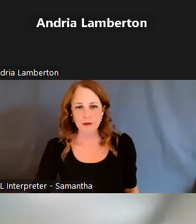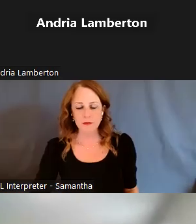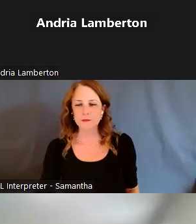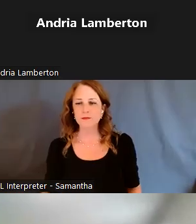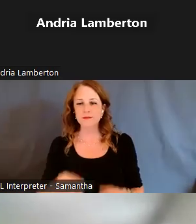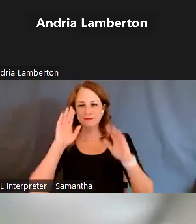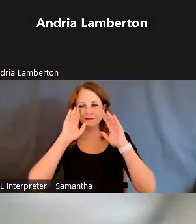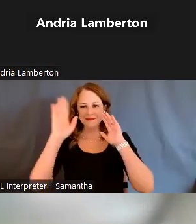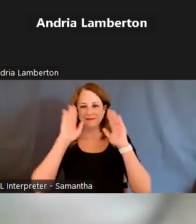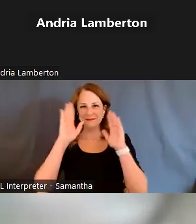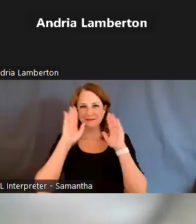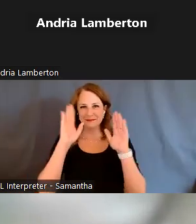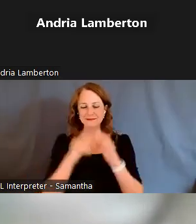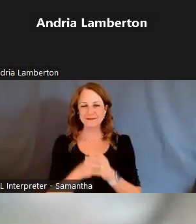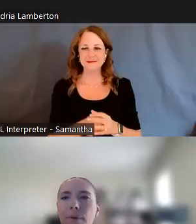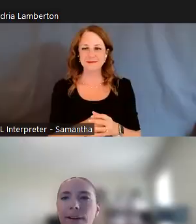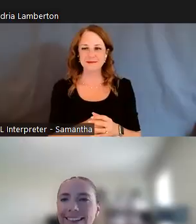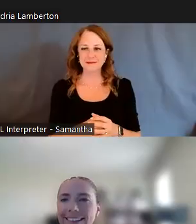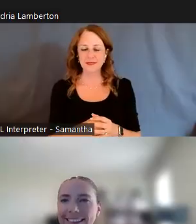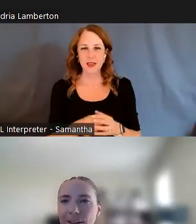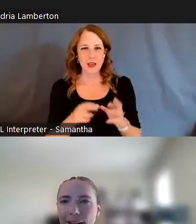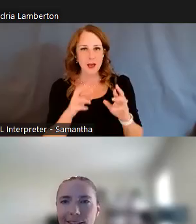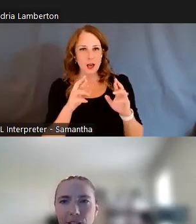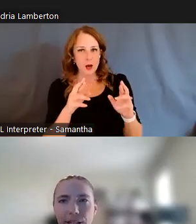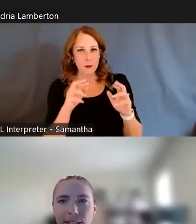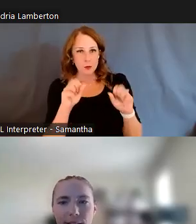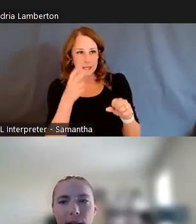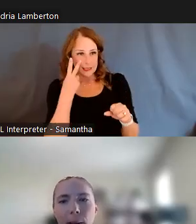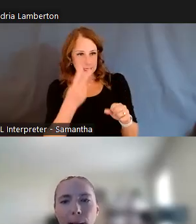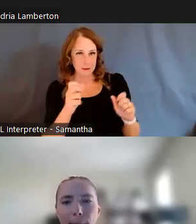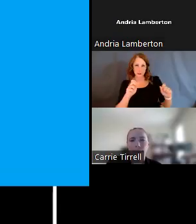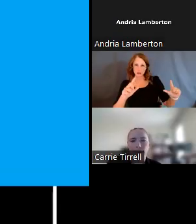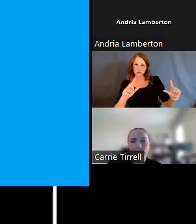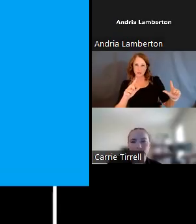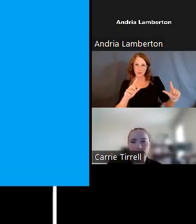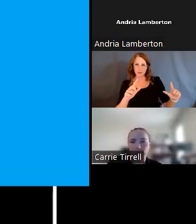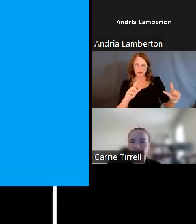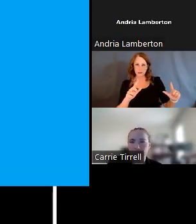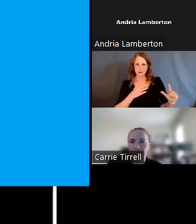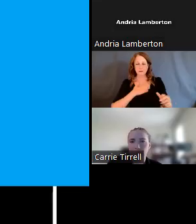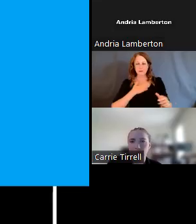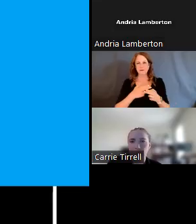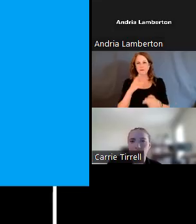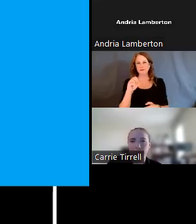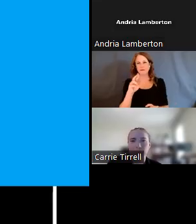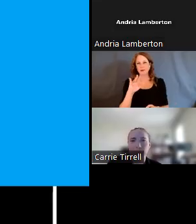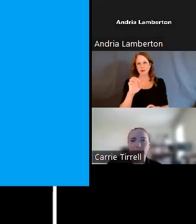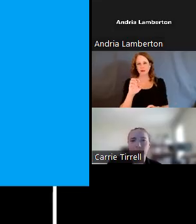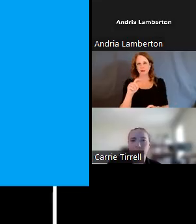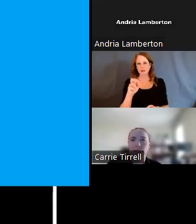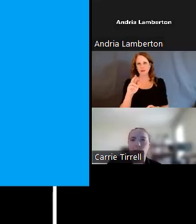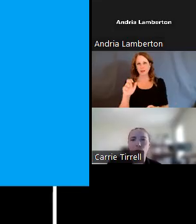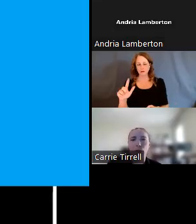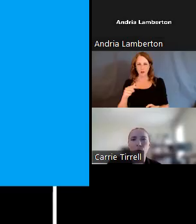Hello, everyone. I hope everybody can see my screen. My name is Carrie Tyrrell, and I am